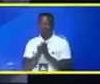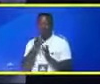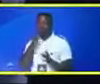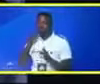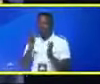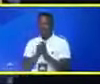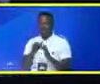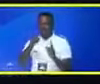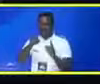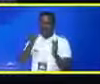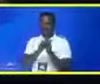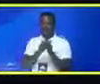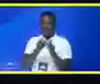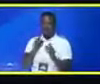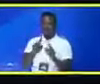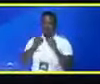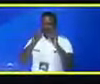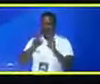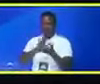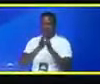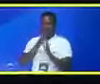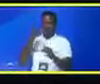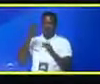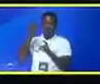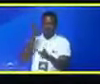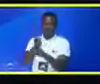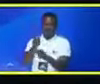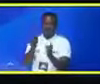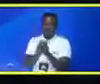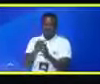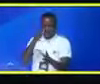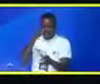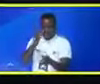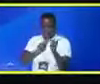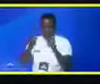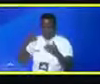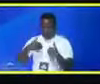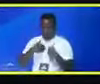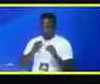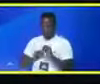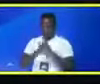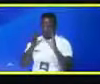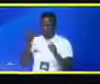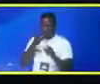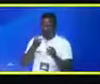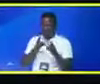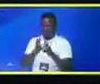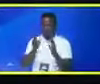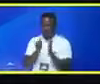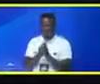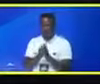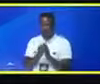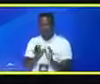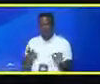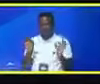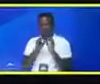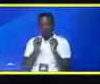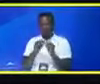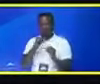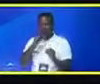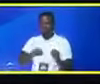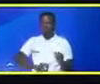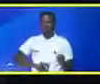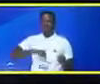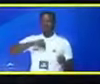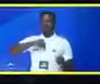thou mightest be justified, possessor of light, speak in a way that may. It's not arrogance. I'm